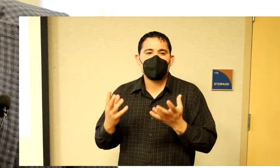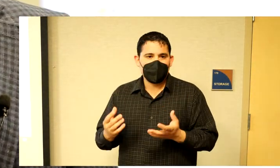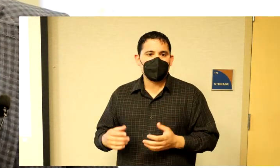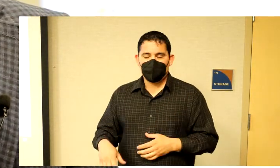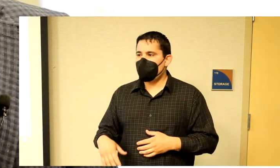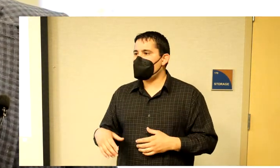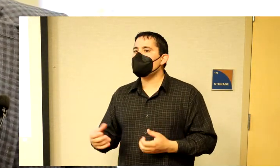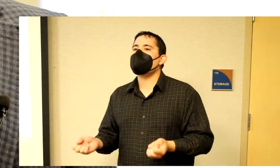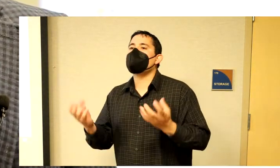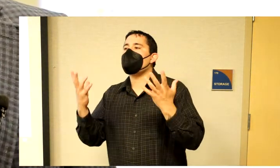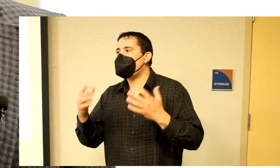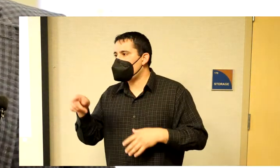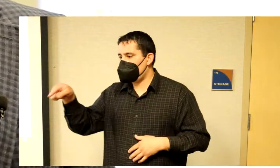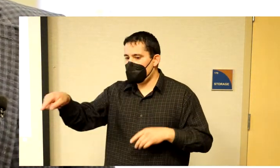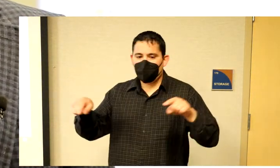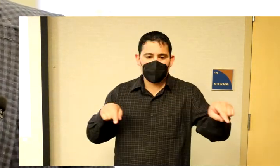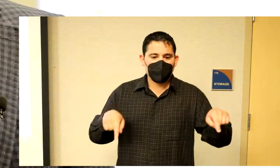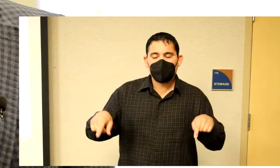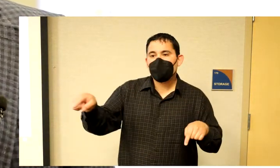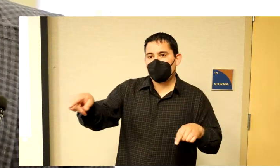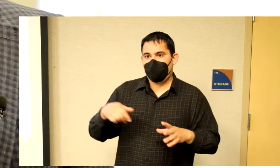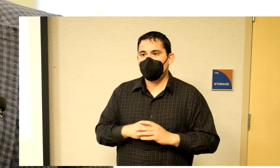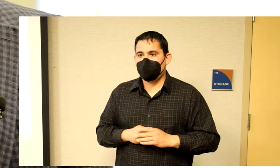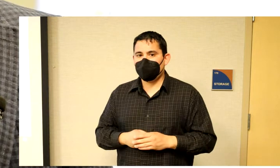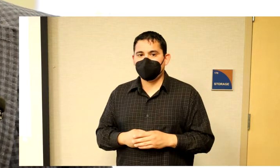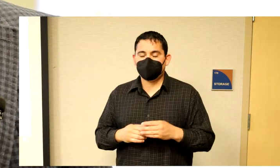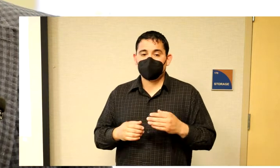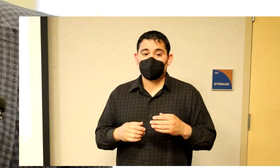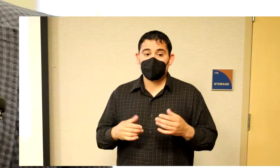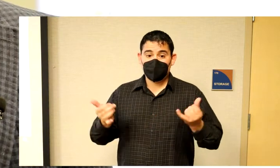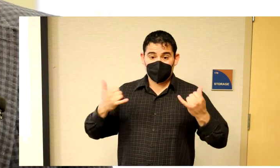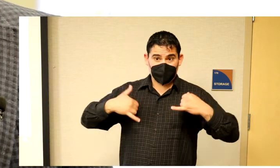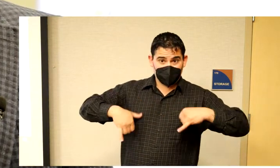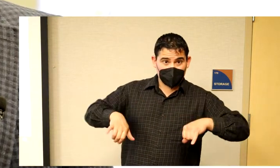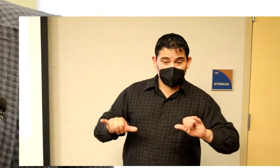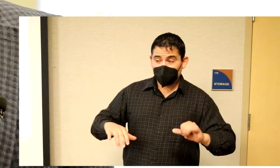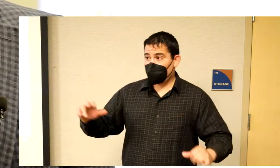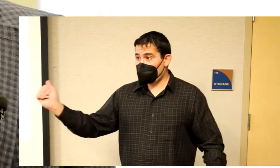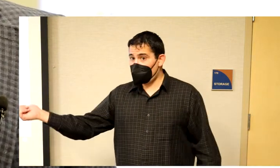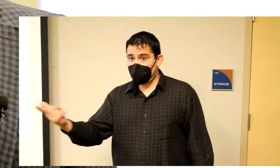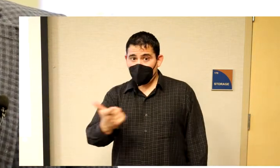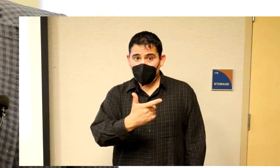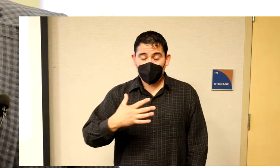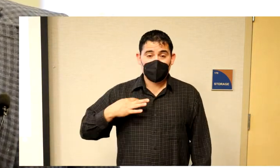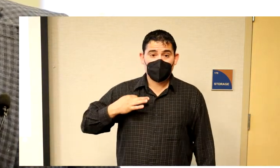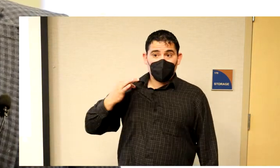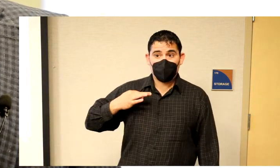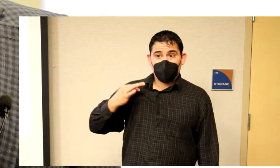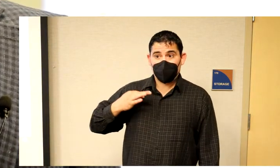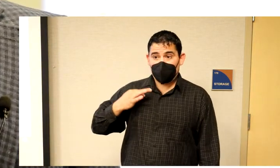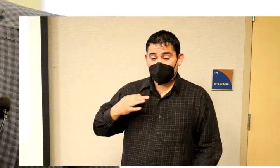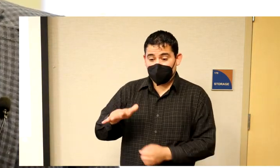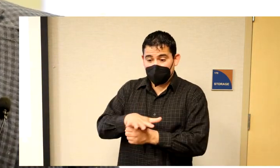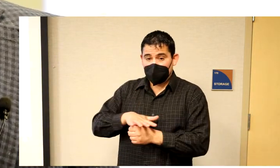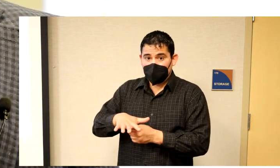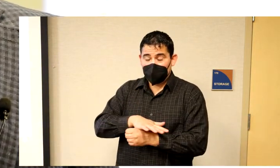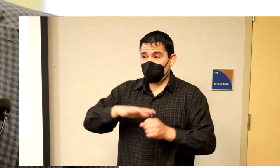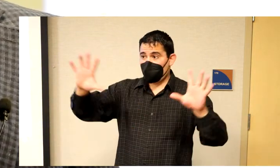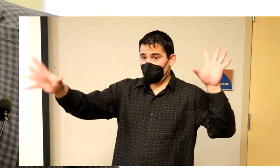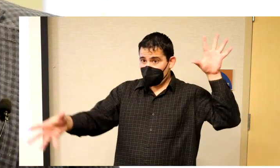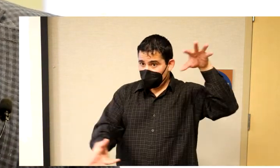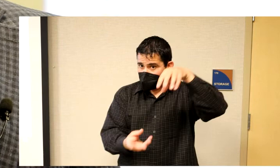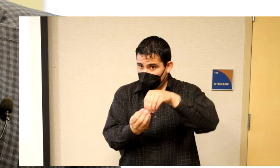forth, but I still think we all represent the district as a whole.